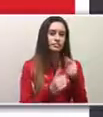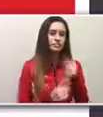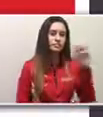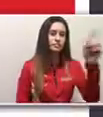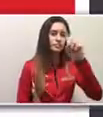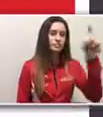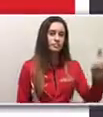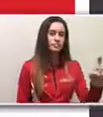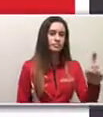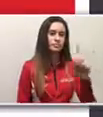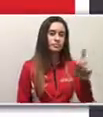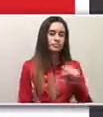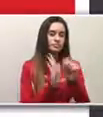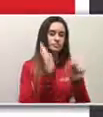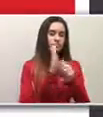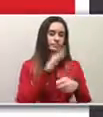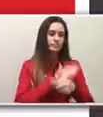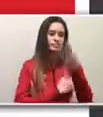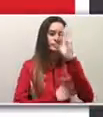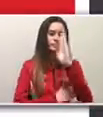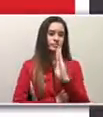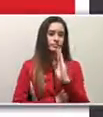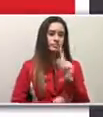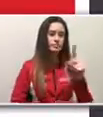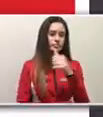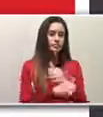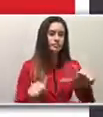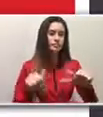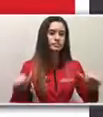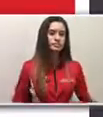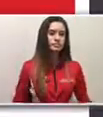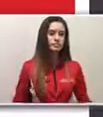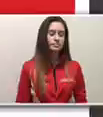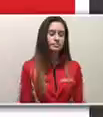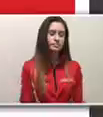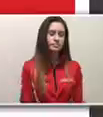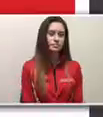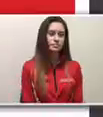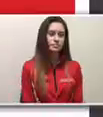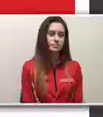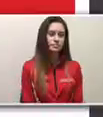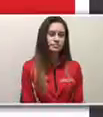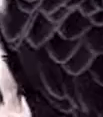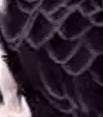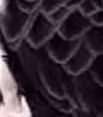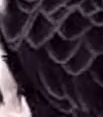allegiance to thee, Texas, one state under God, one and indivisible.